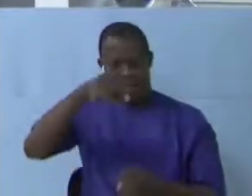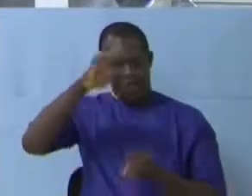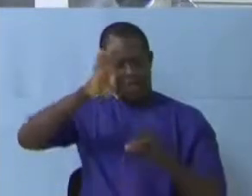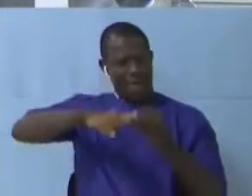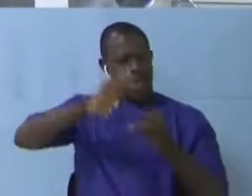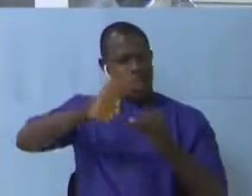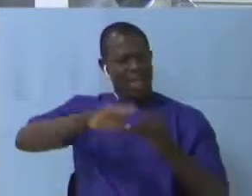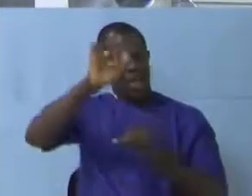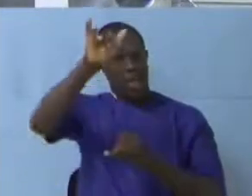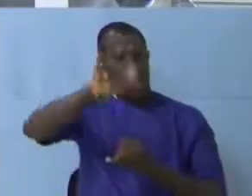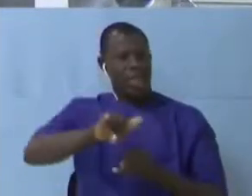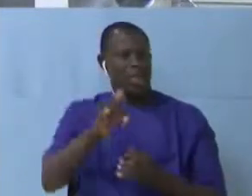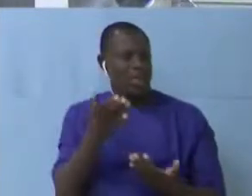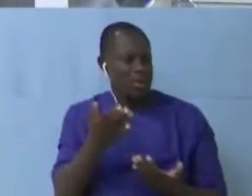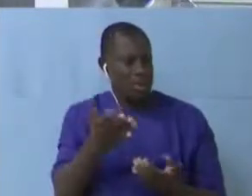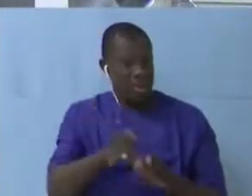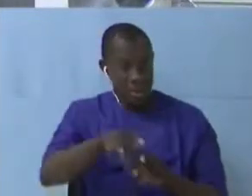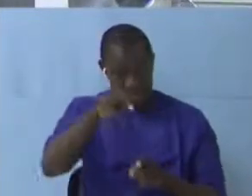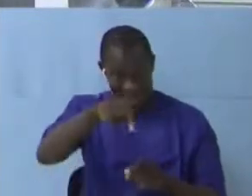of